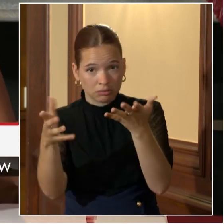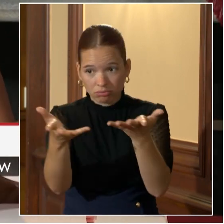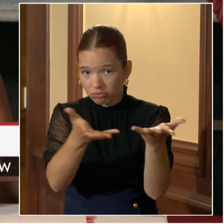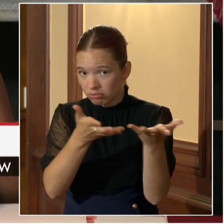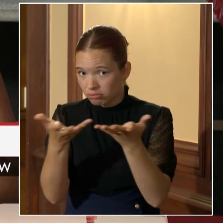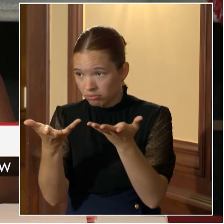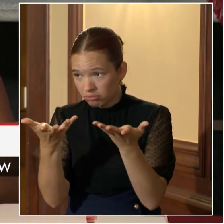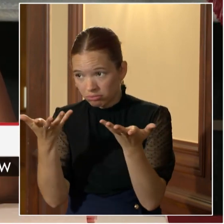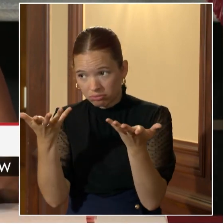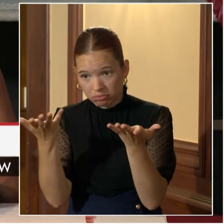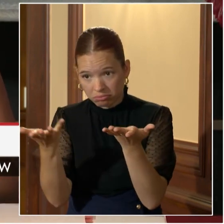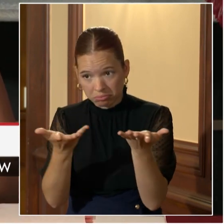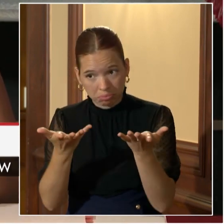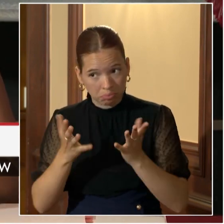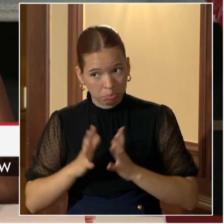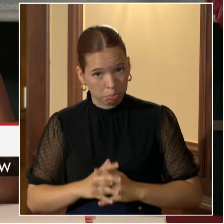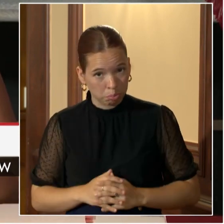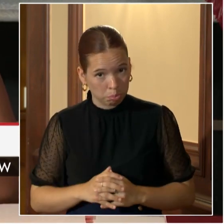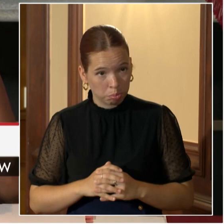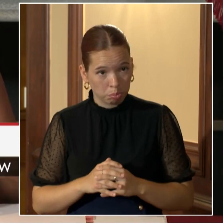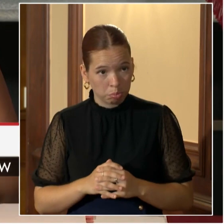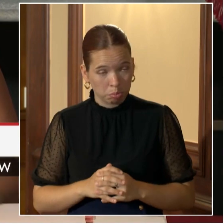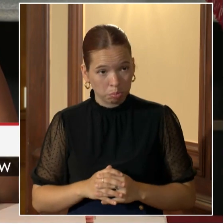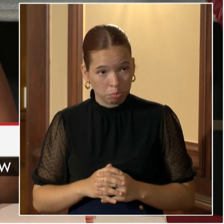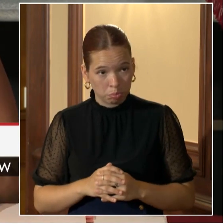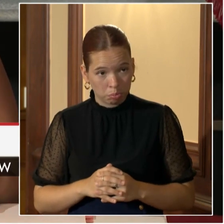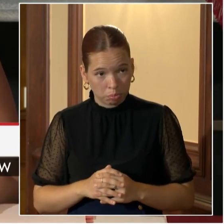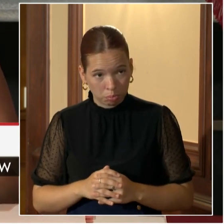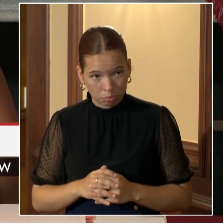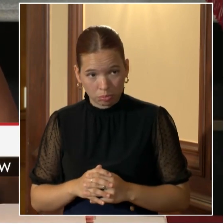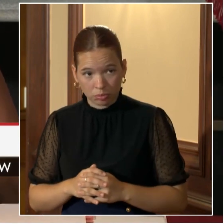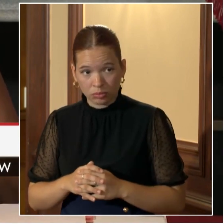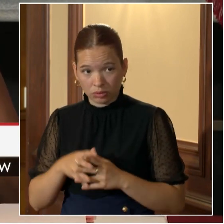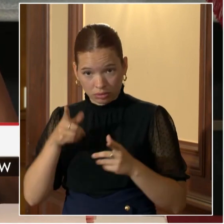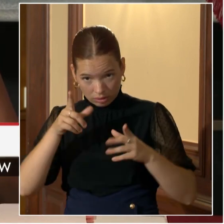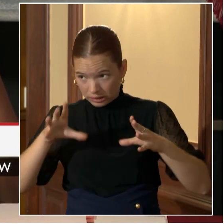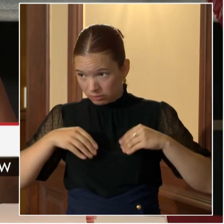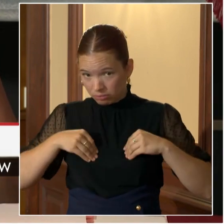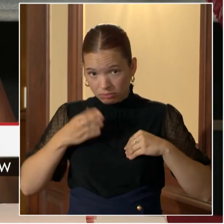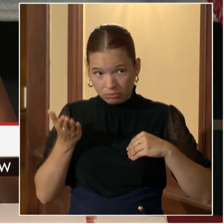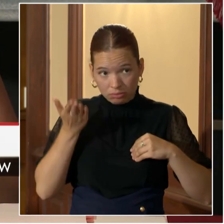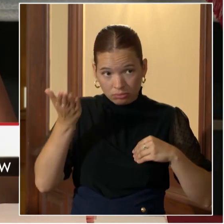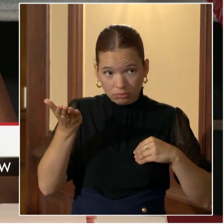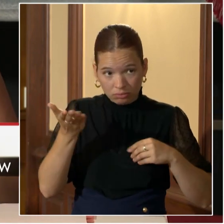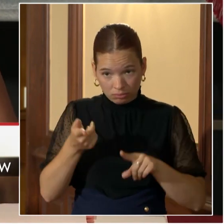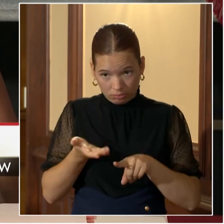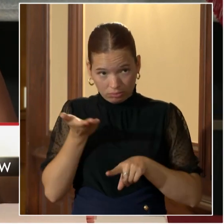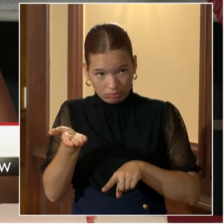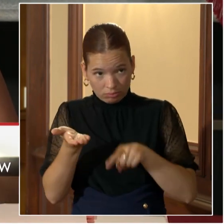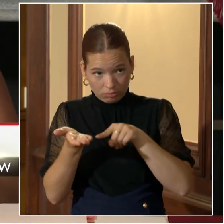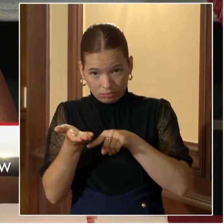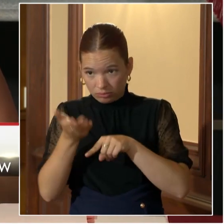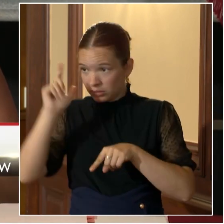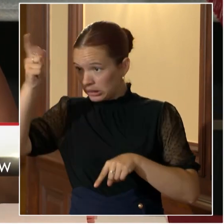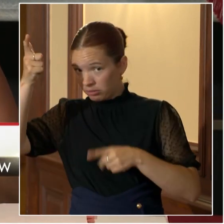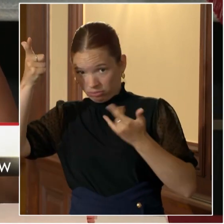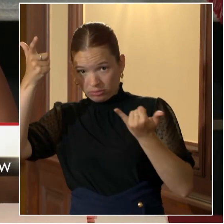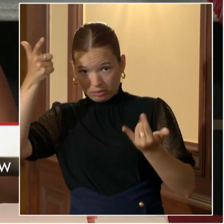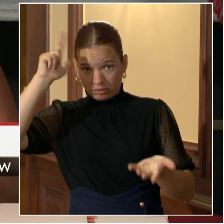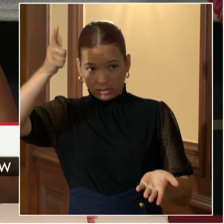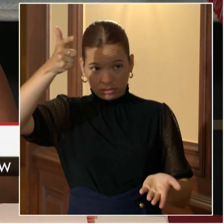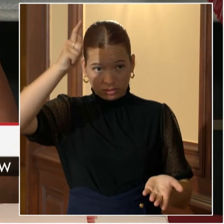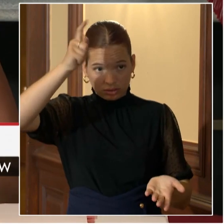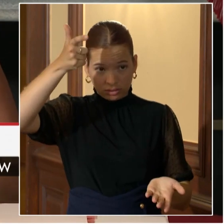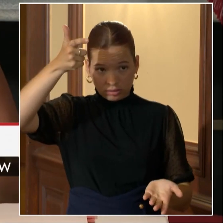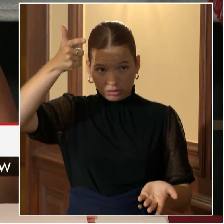I move adoption. There's been a motion to adopt. It's been seconded. All in favor? Say aye. Aye. Any opposed?